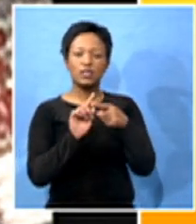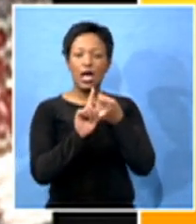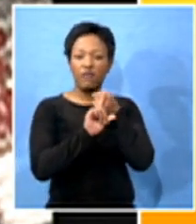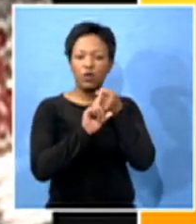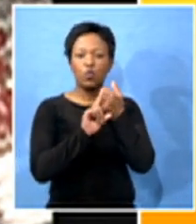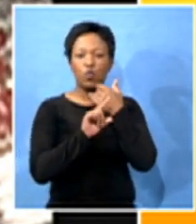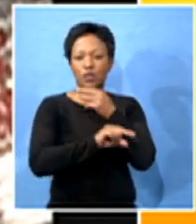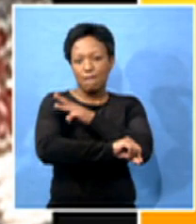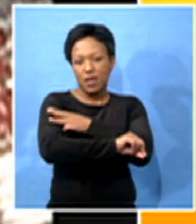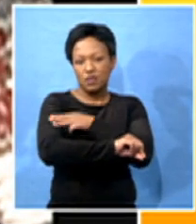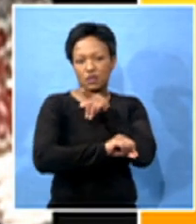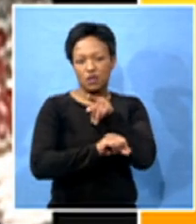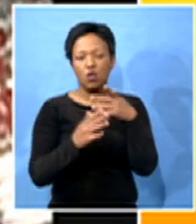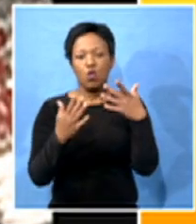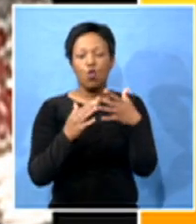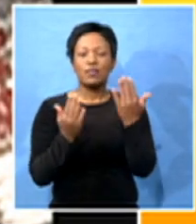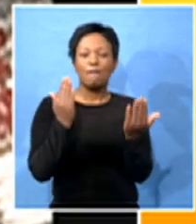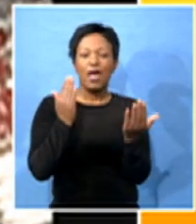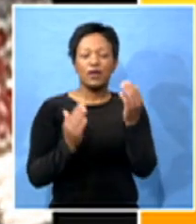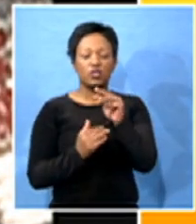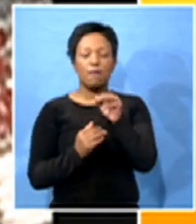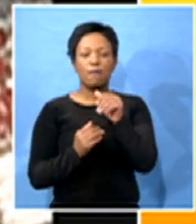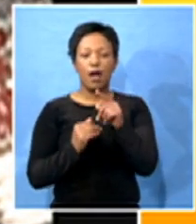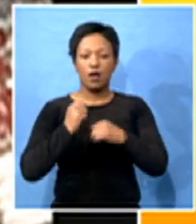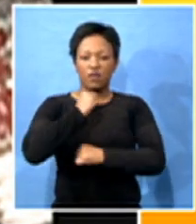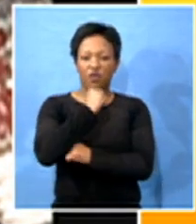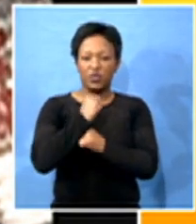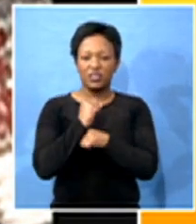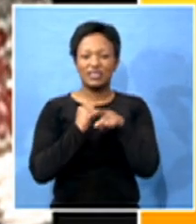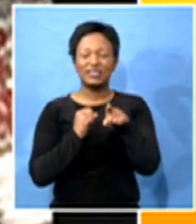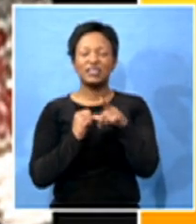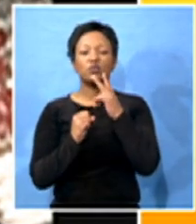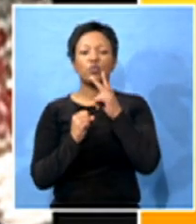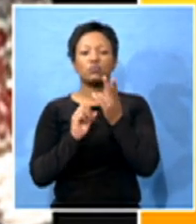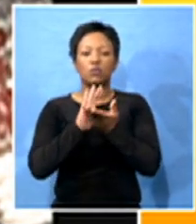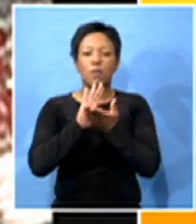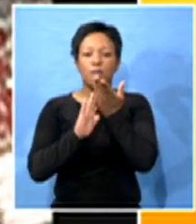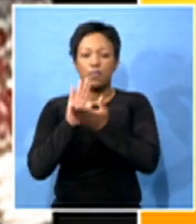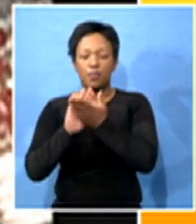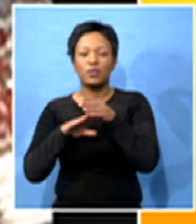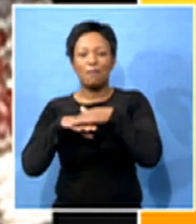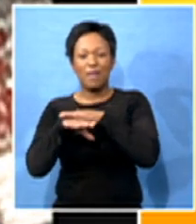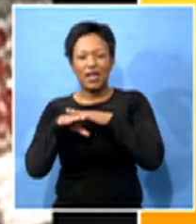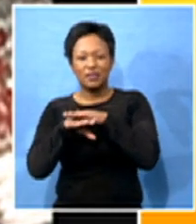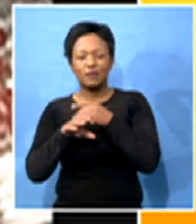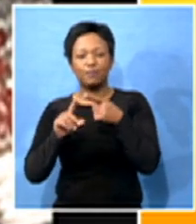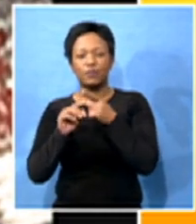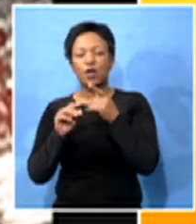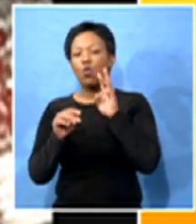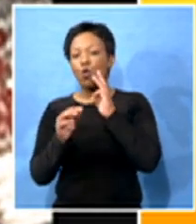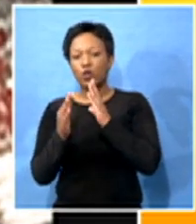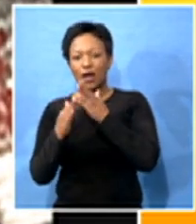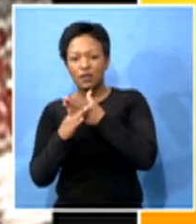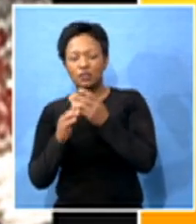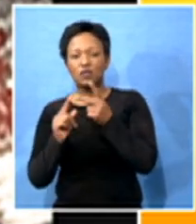manager at the Benchmarks Foundation. And this discussion about the need to increase basics such as access to water and